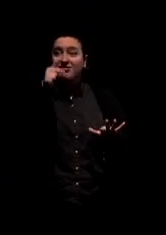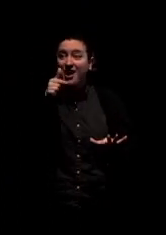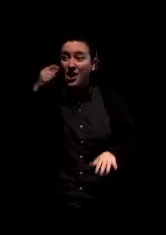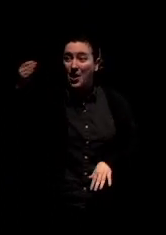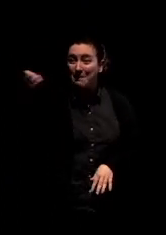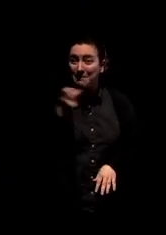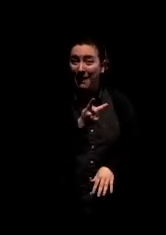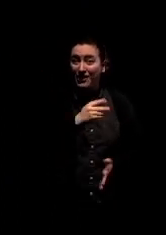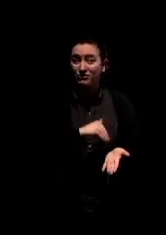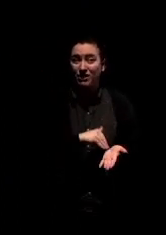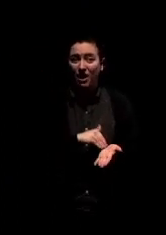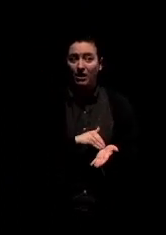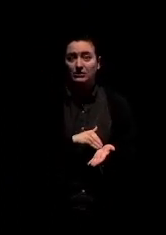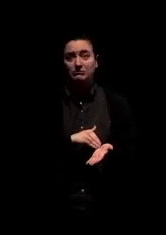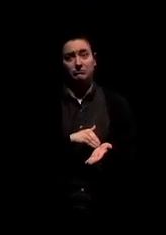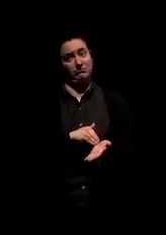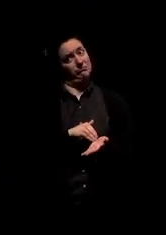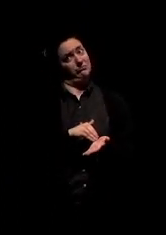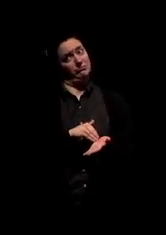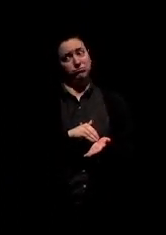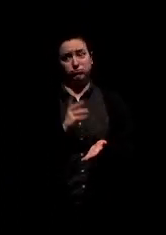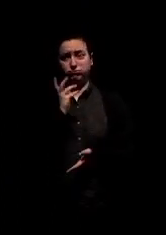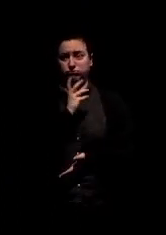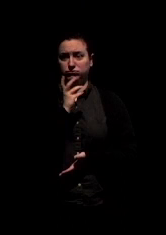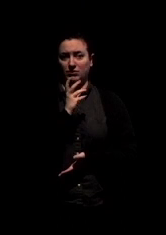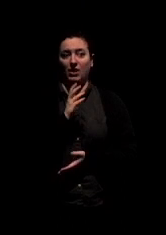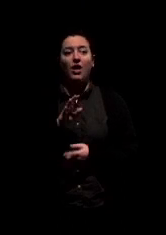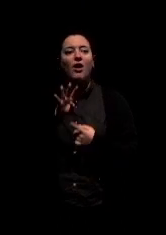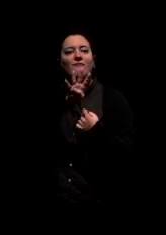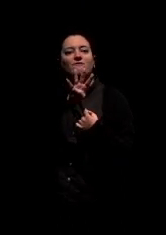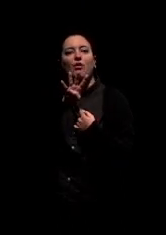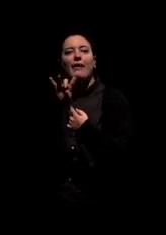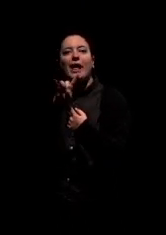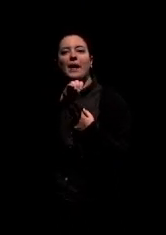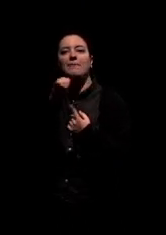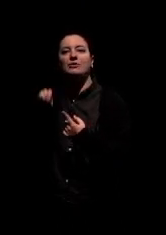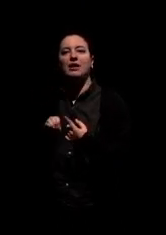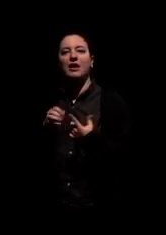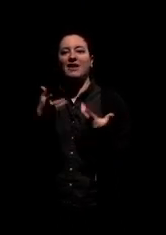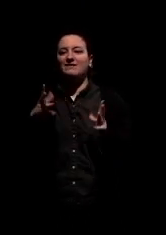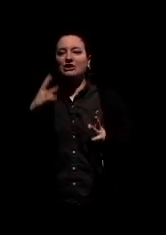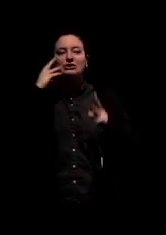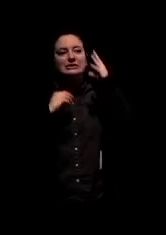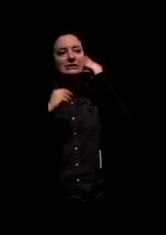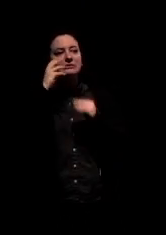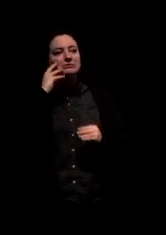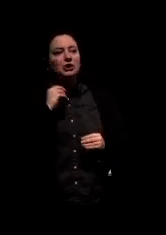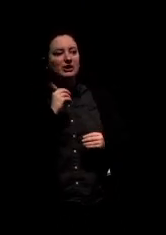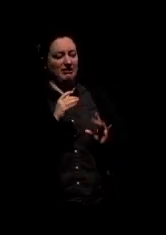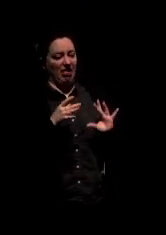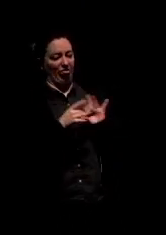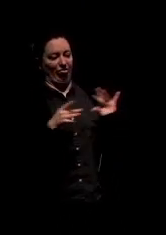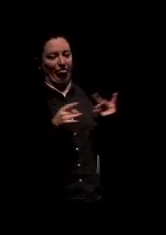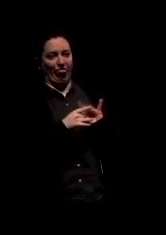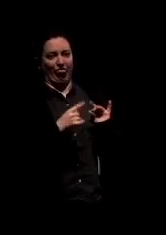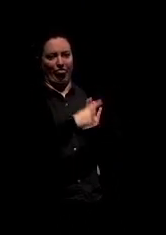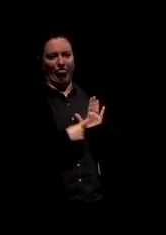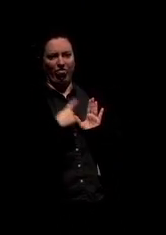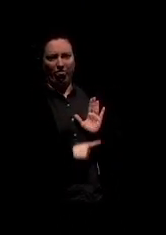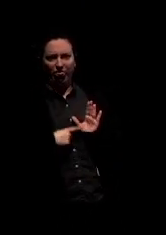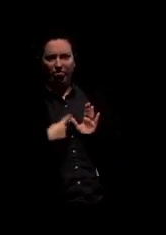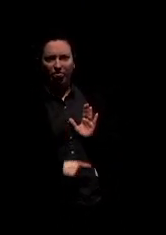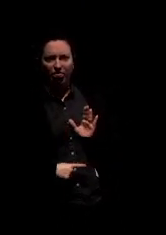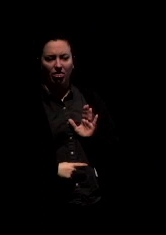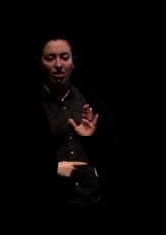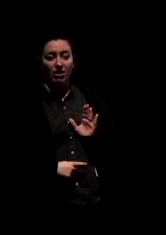said they'd had that experience, 48% had been verbally harassed in a healthcare setting. 43% had a provider